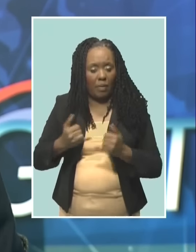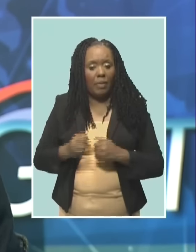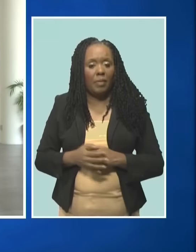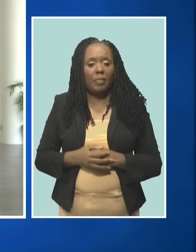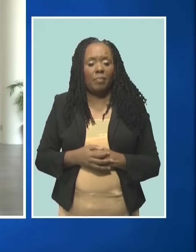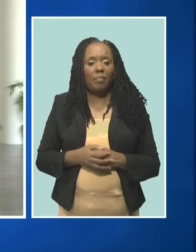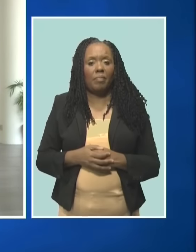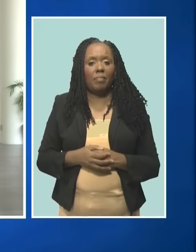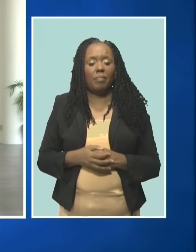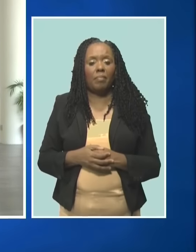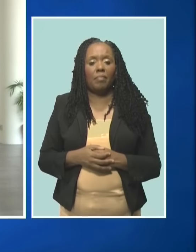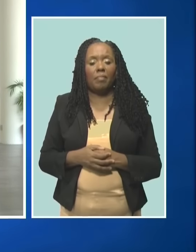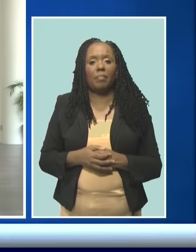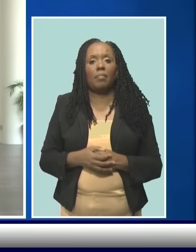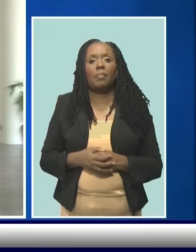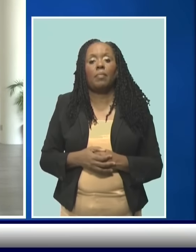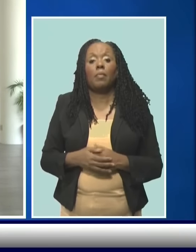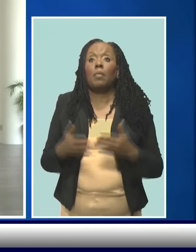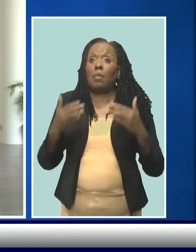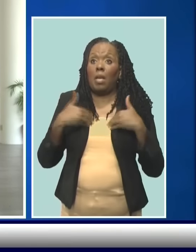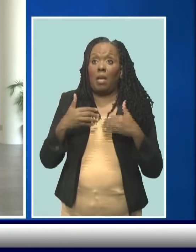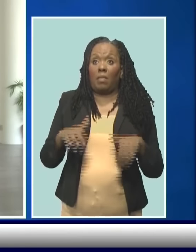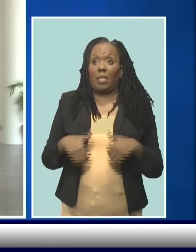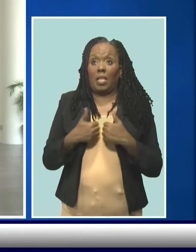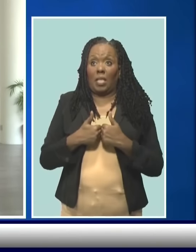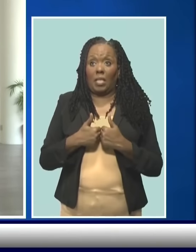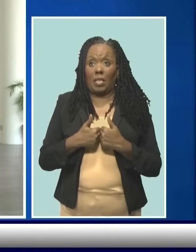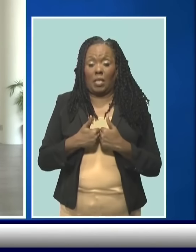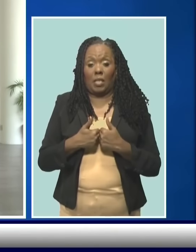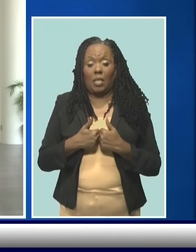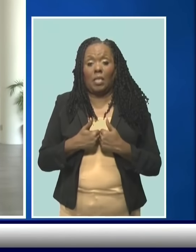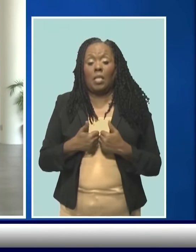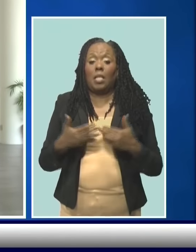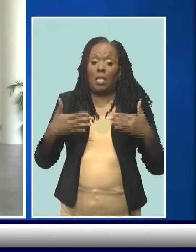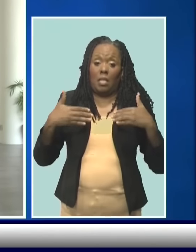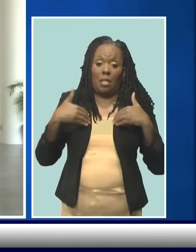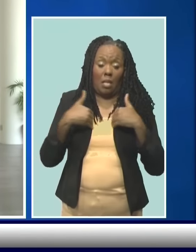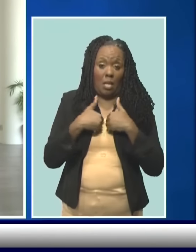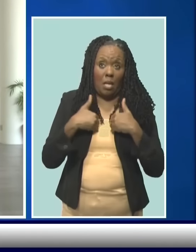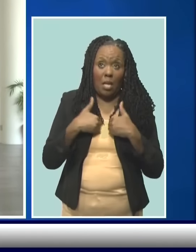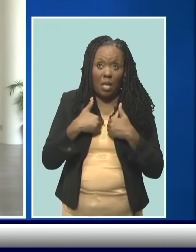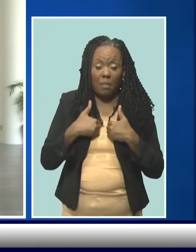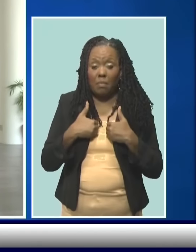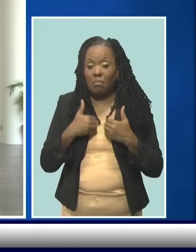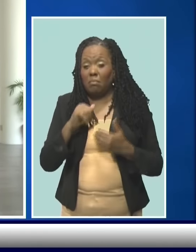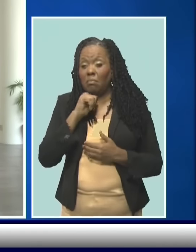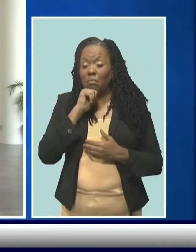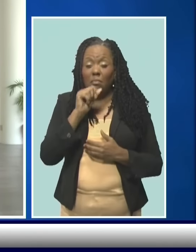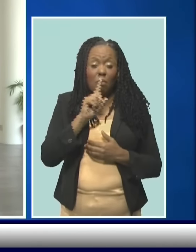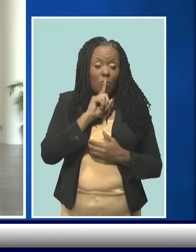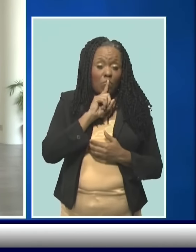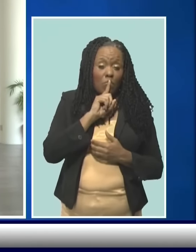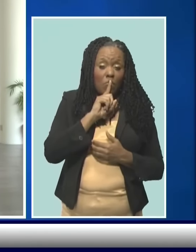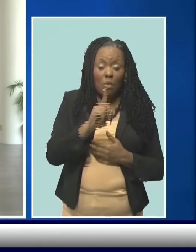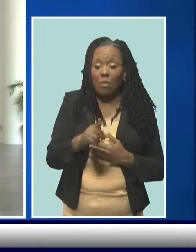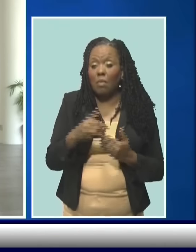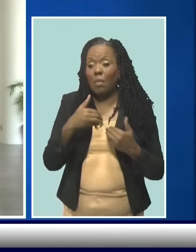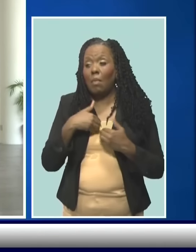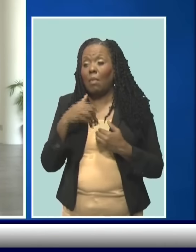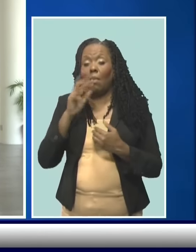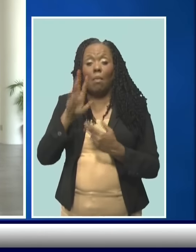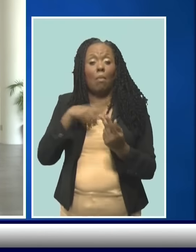We have challenges where management-wise, these animals are not exposed to the perfect